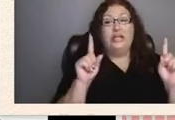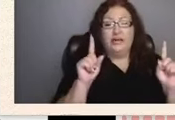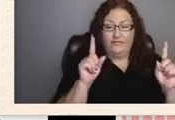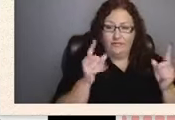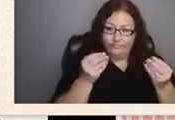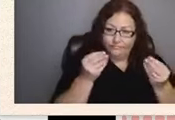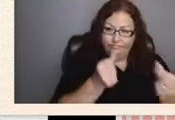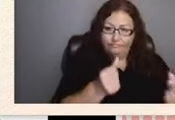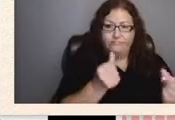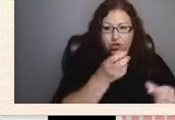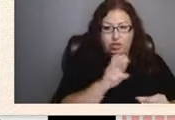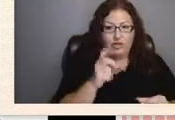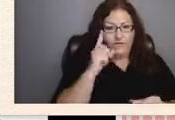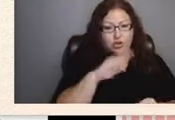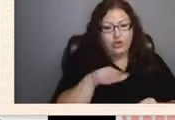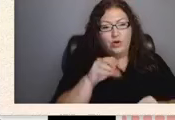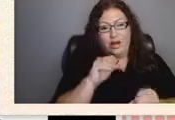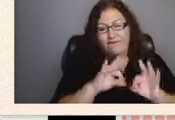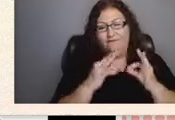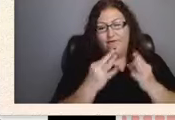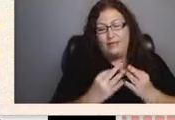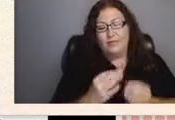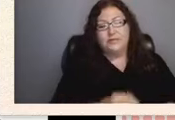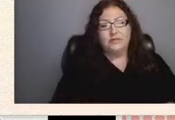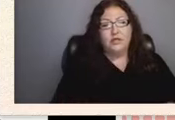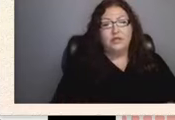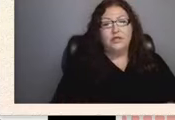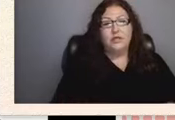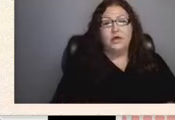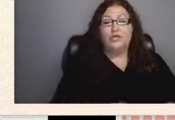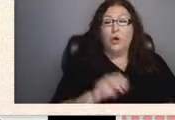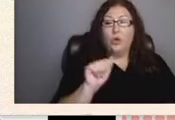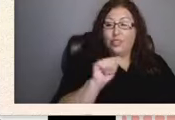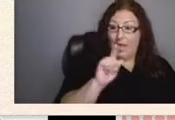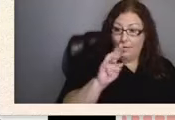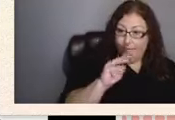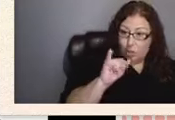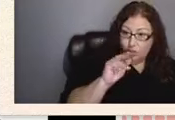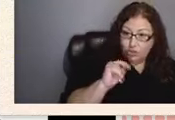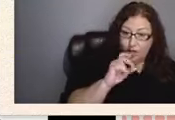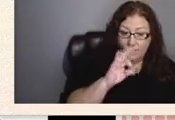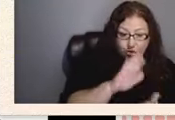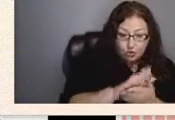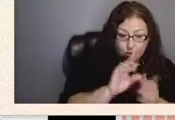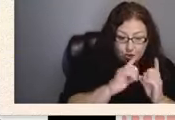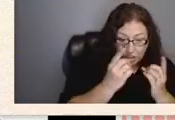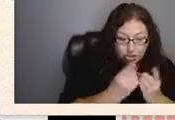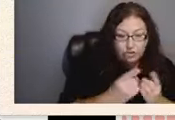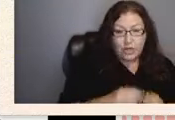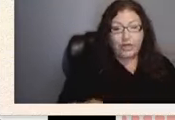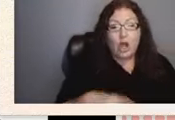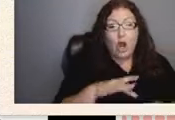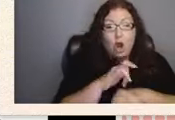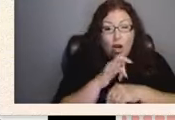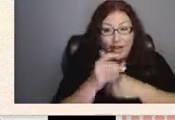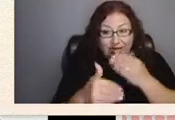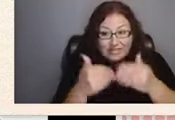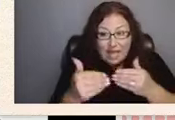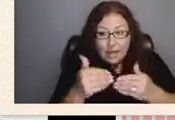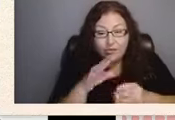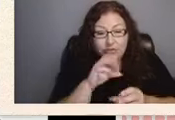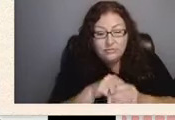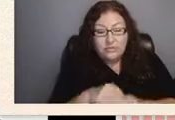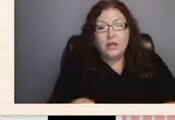and families. So it takes the administrators of the school district as well as early steps. It takes the